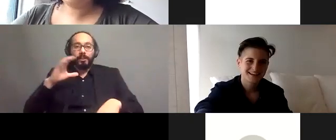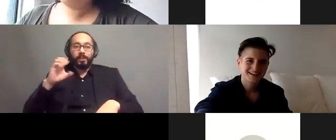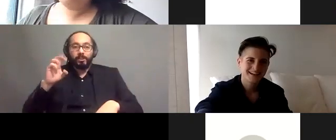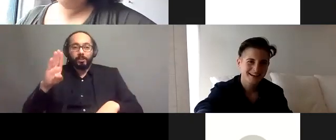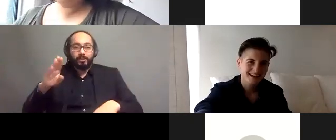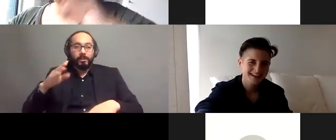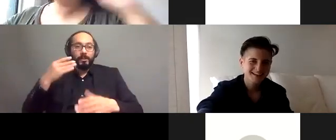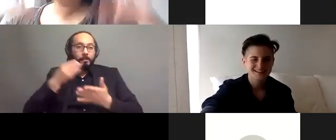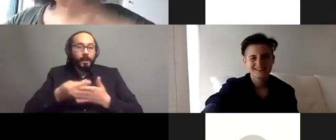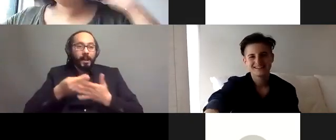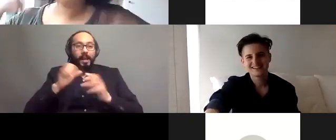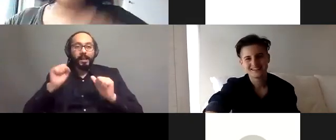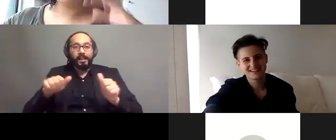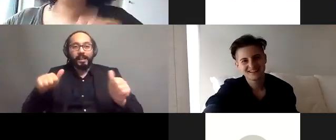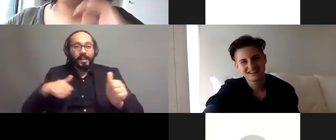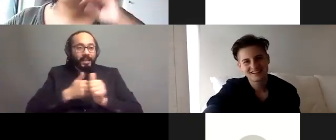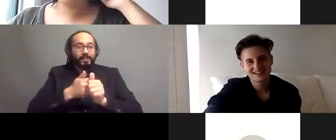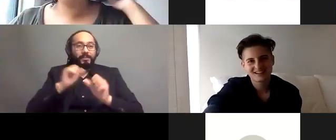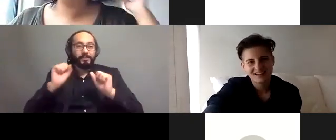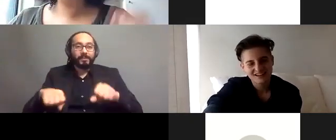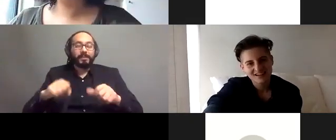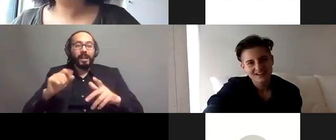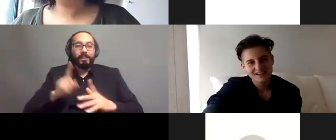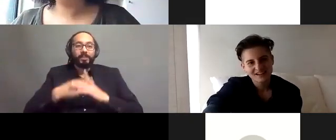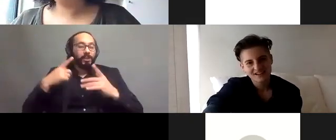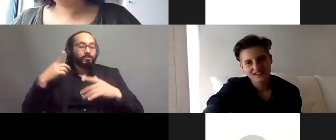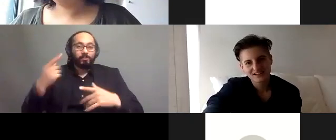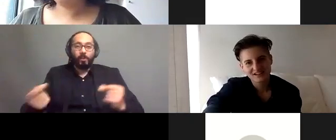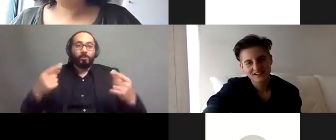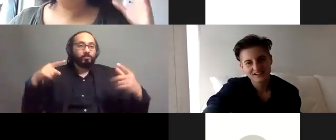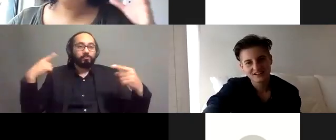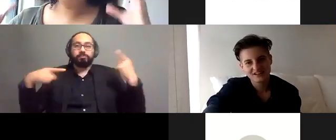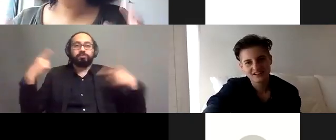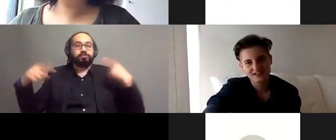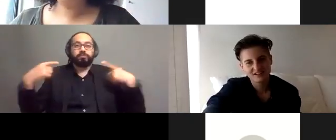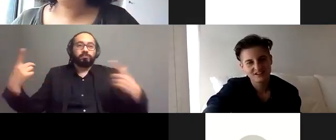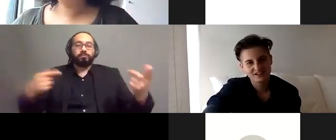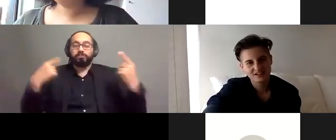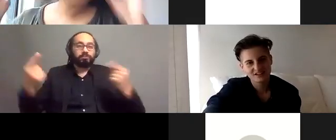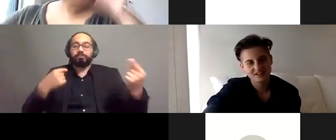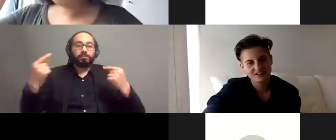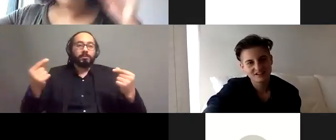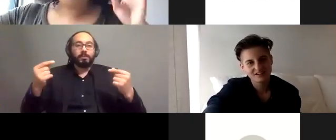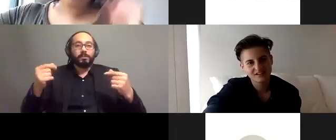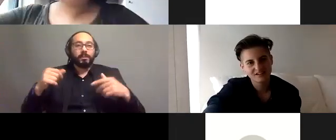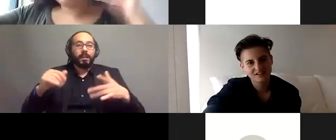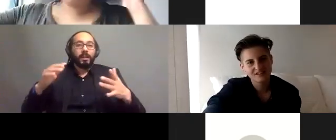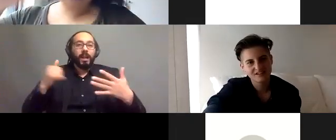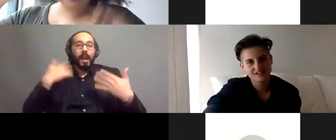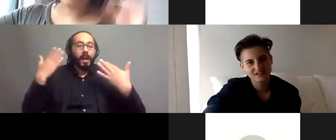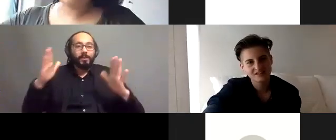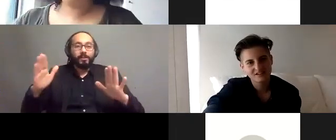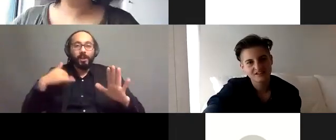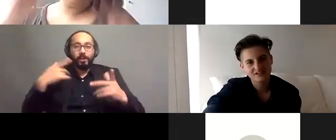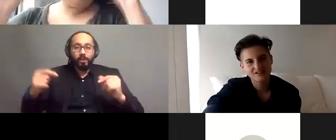catch up. And I like started going ham. Like I was I don't even know. I was just like making a website, doing